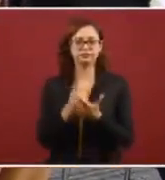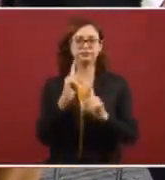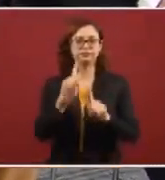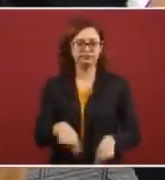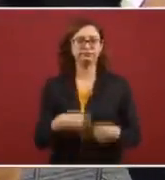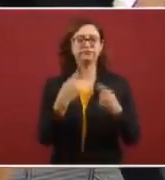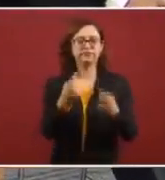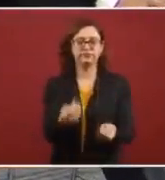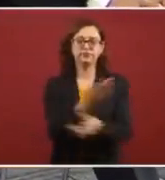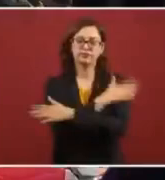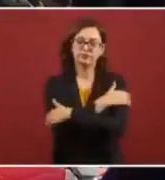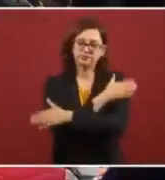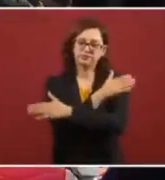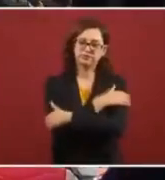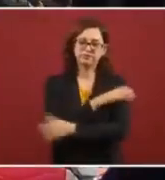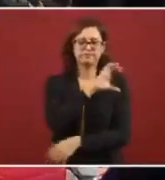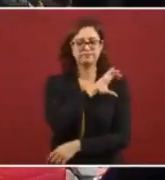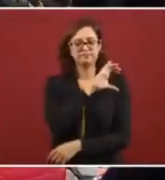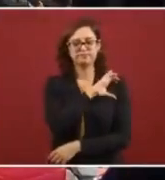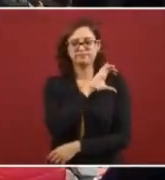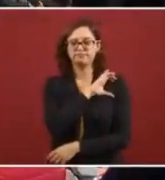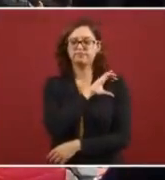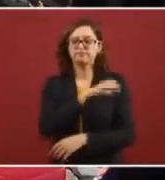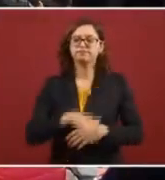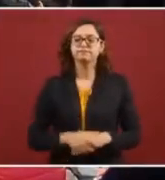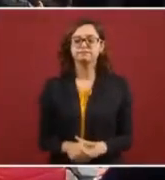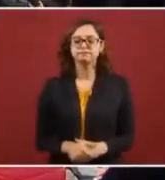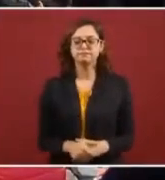prizes, and a